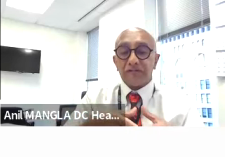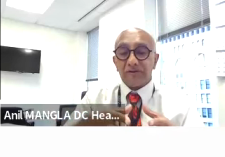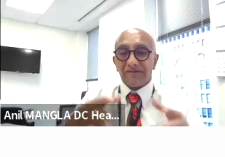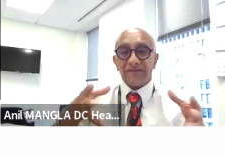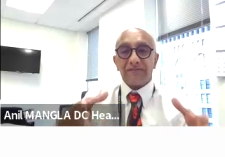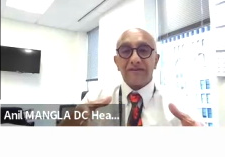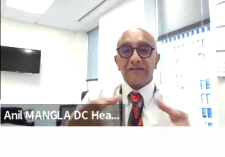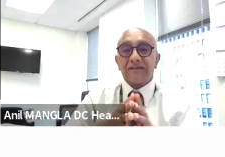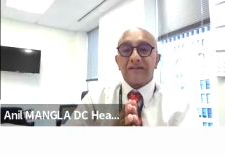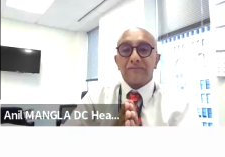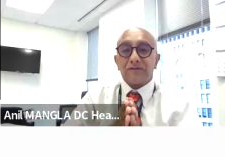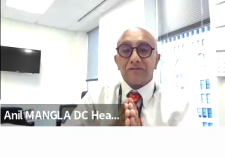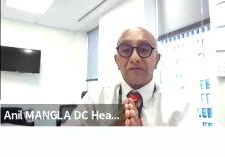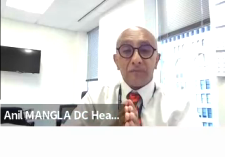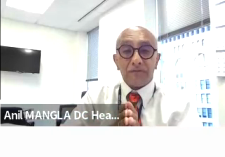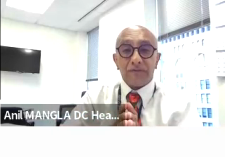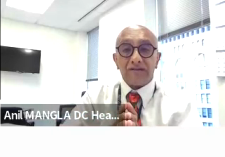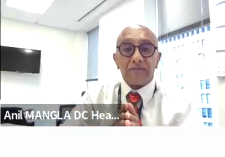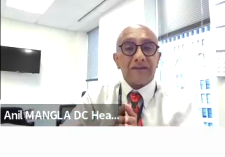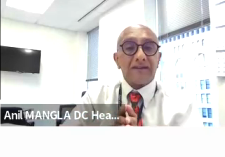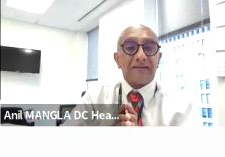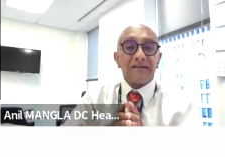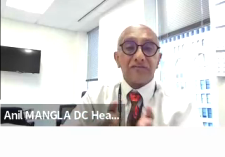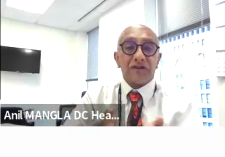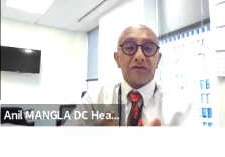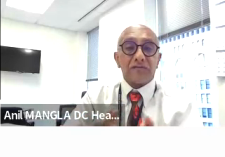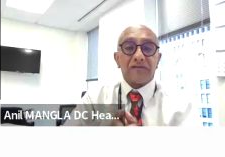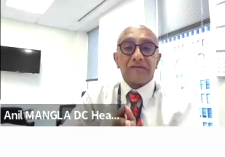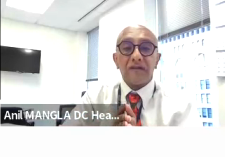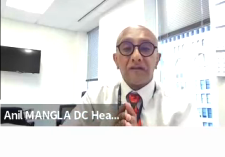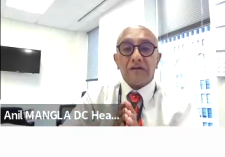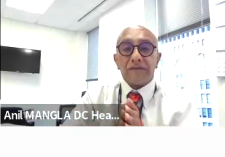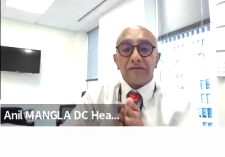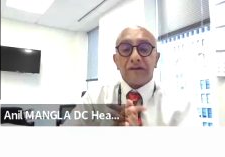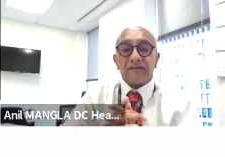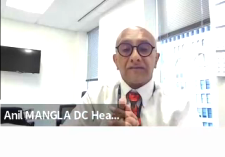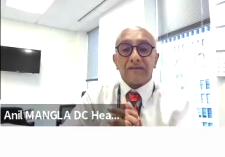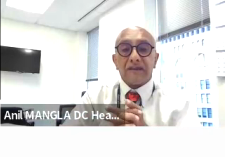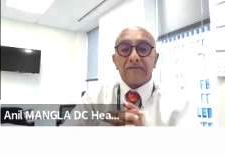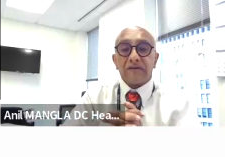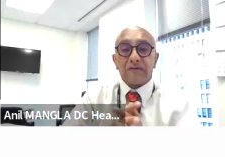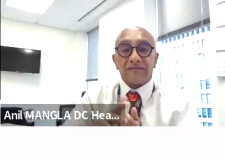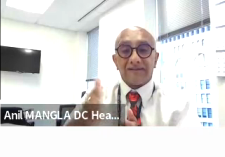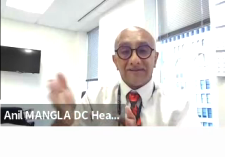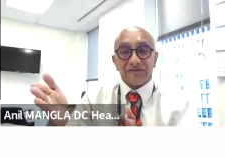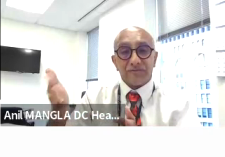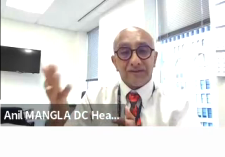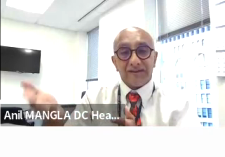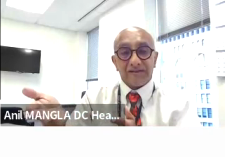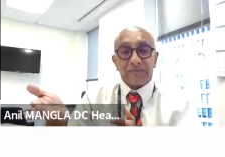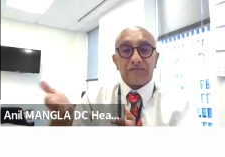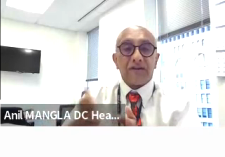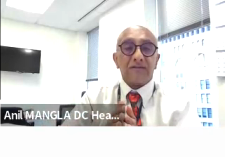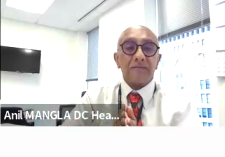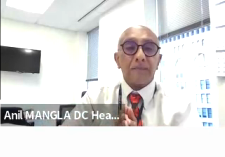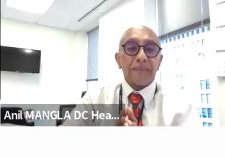with moderate or severely immunocompromised may get additional doses of the new vaccine after consultation with